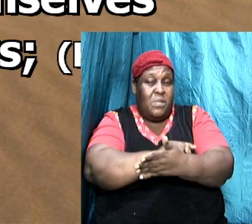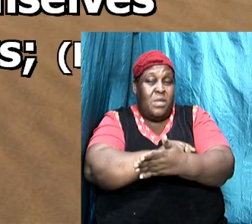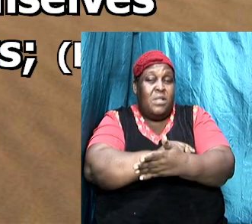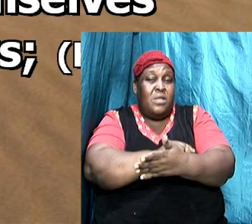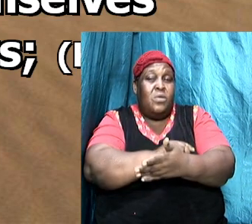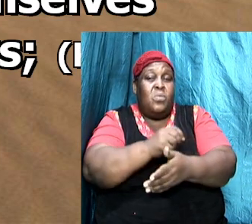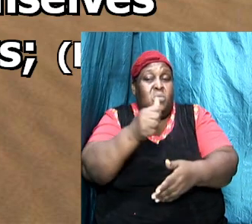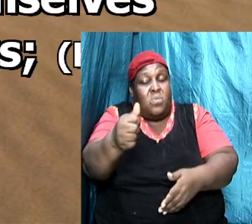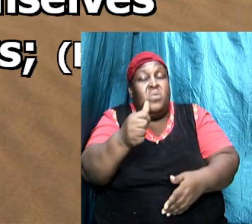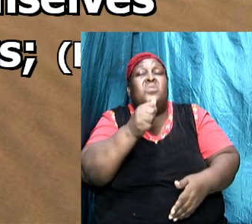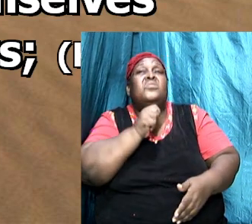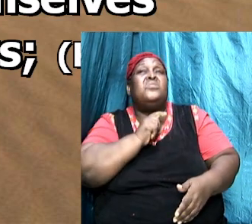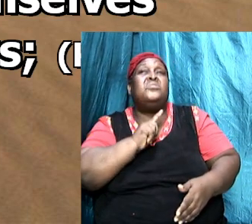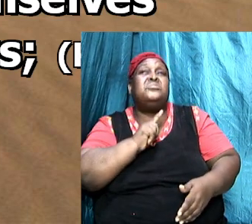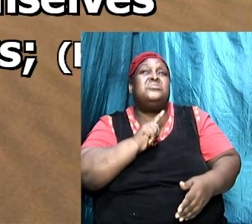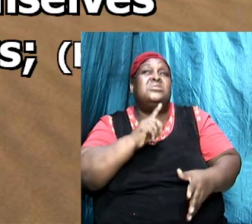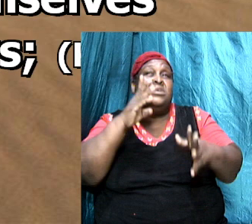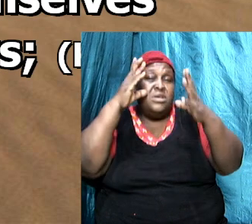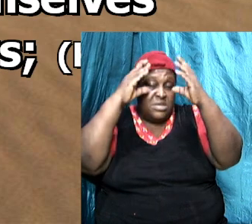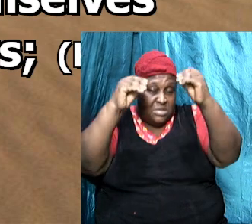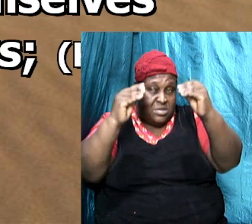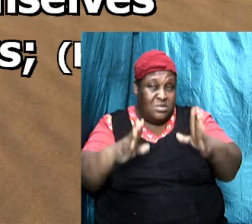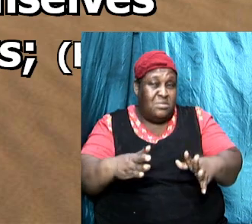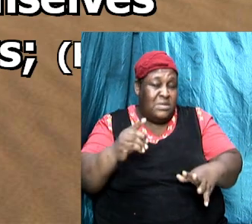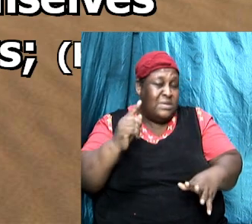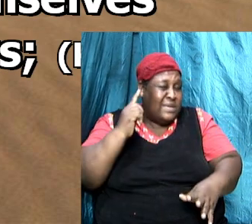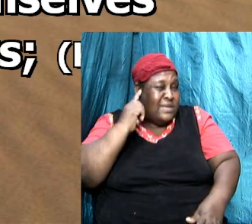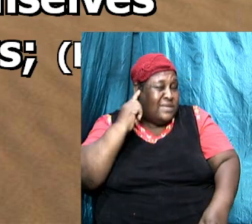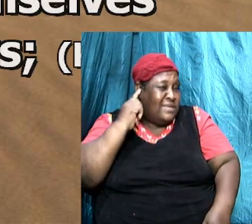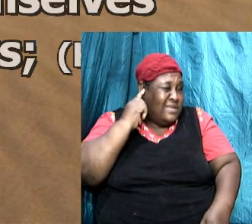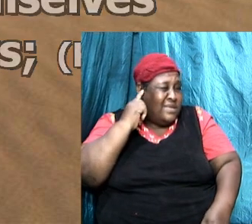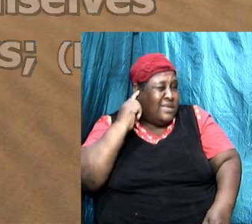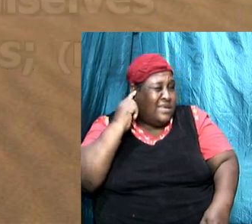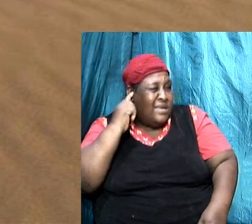to themselves teachers, having itching ears.